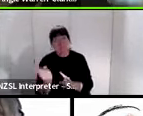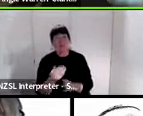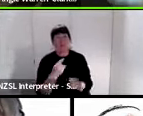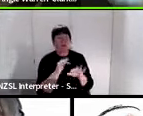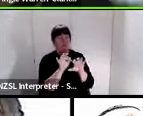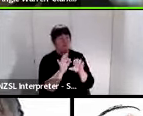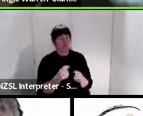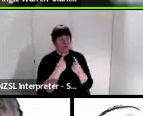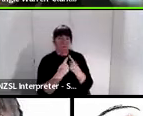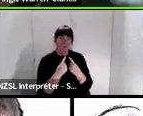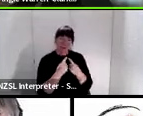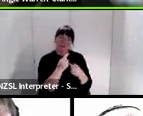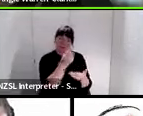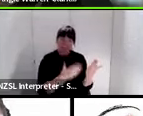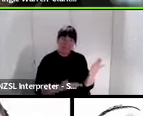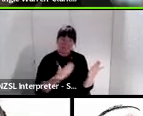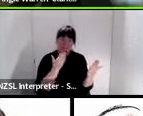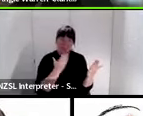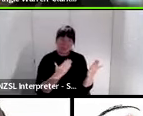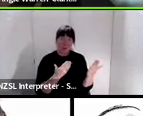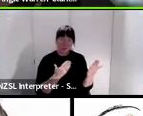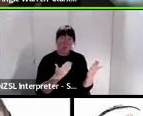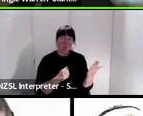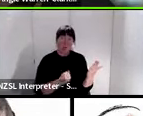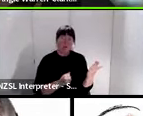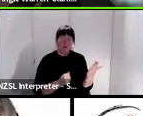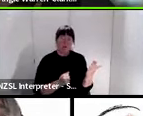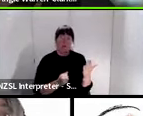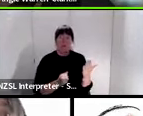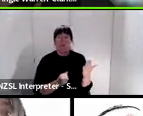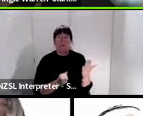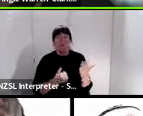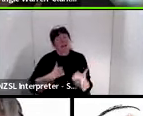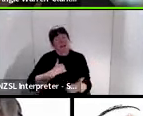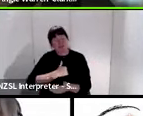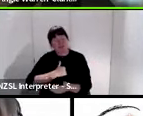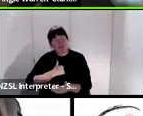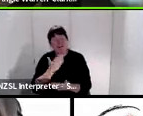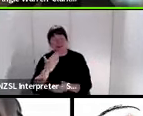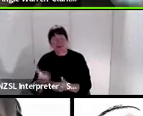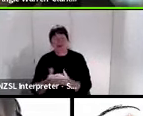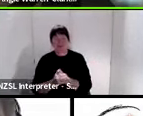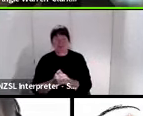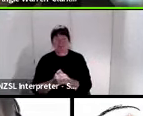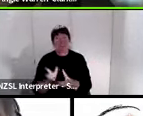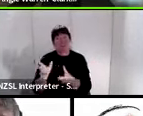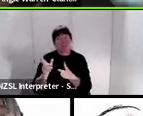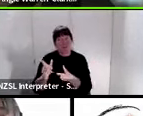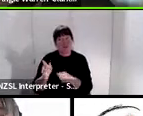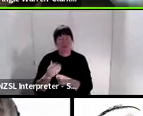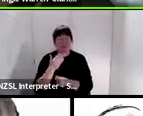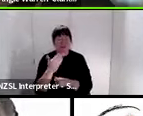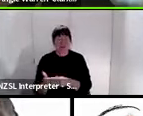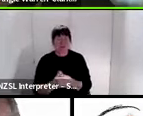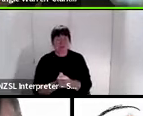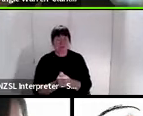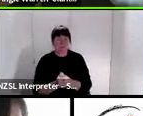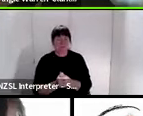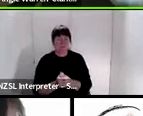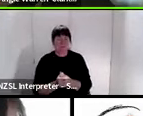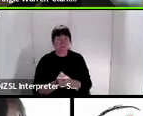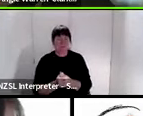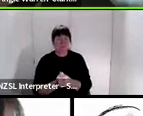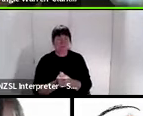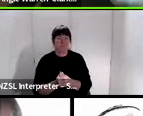there's a lot of thought gone into this, so we really appreciate it, and we have heard you. So thank you so much.